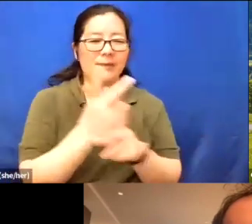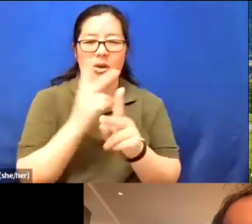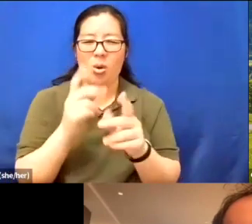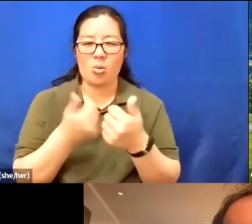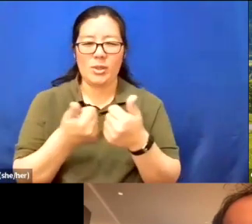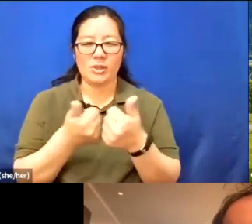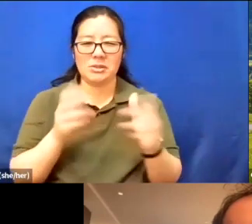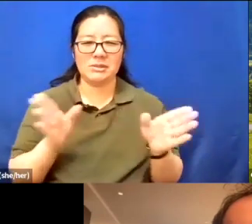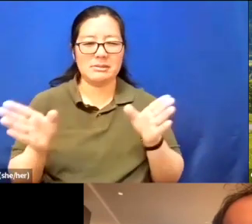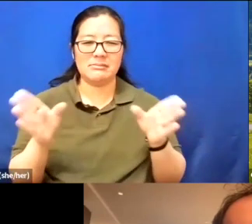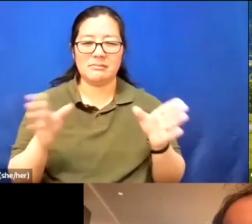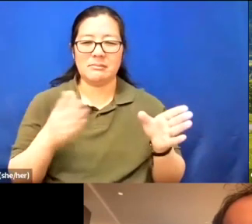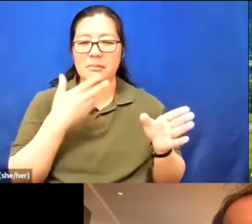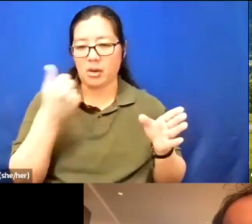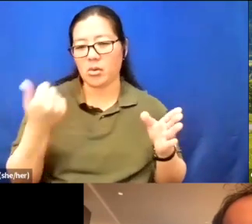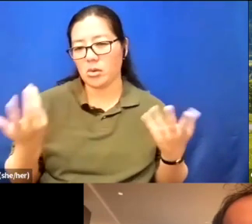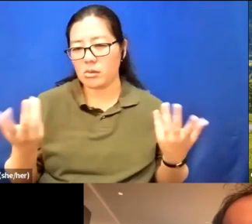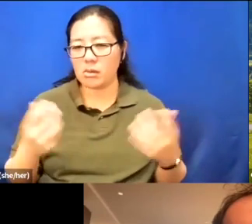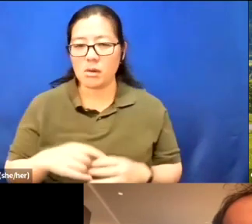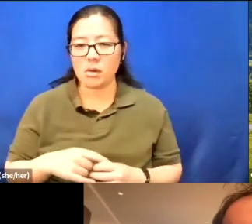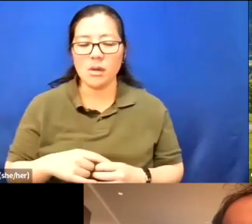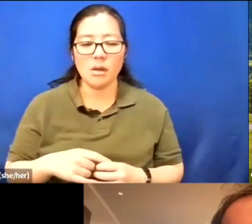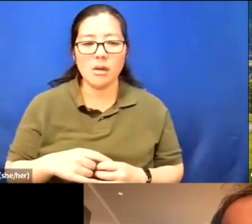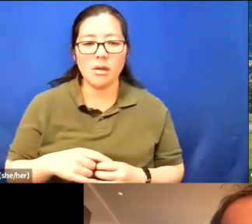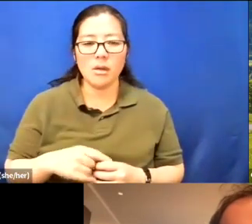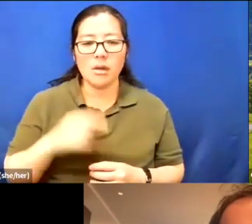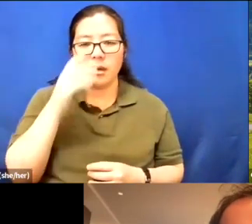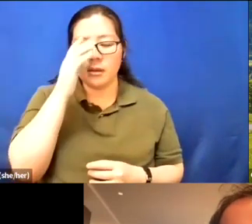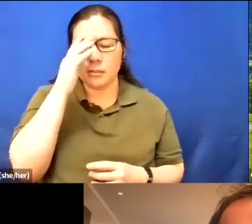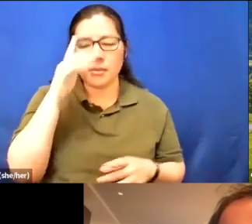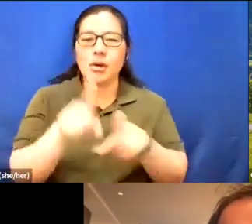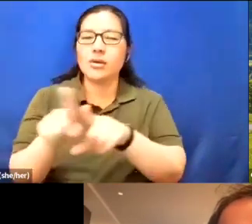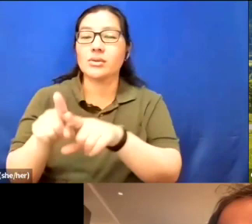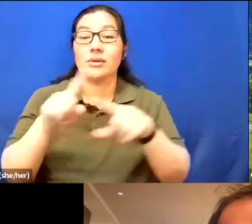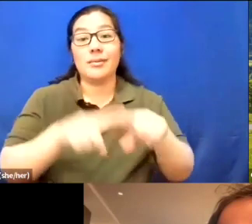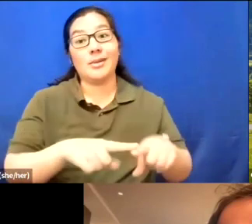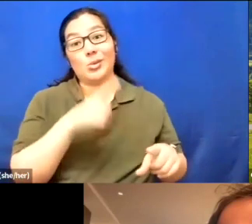it's a little bit hard to tell that. But then, of course, it also depends on the teachers,